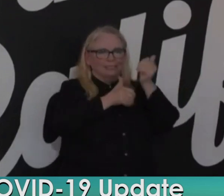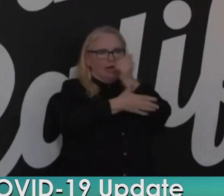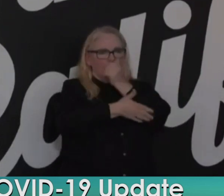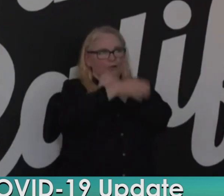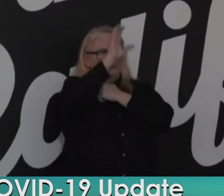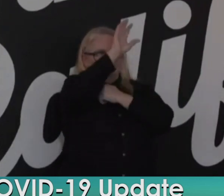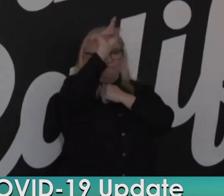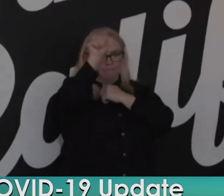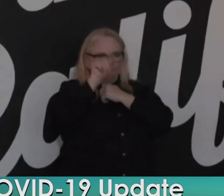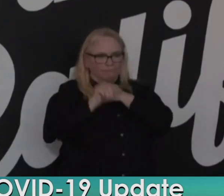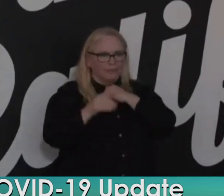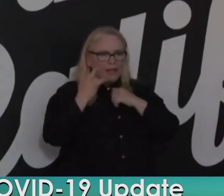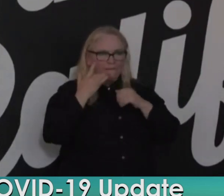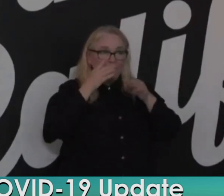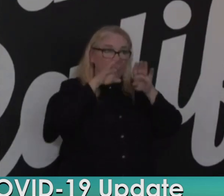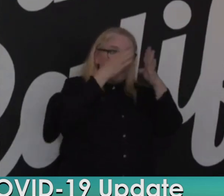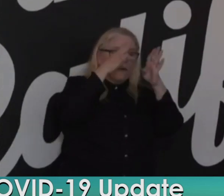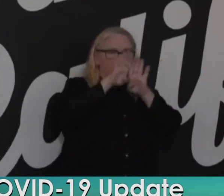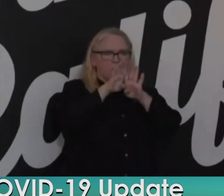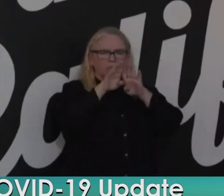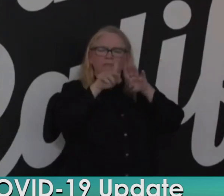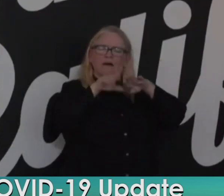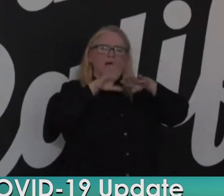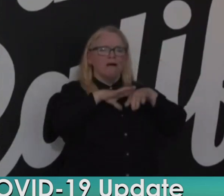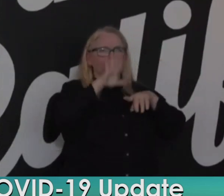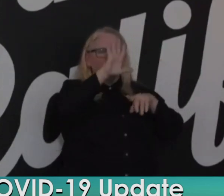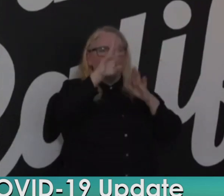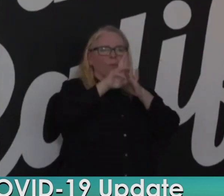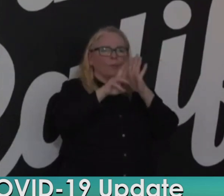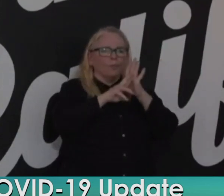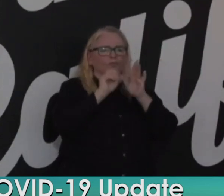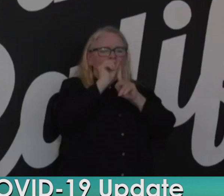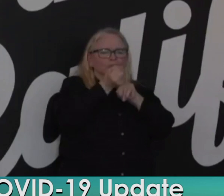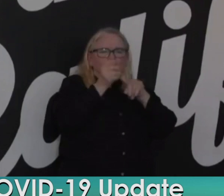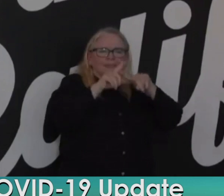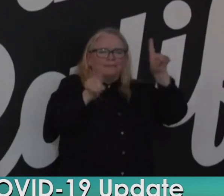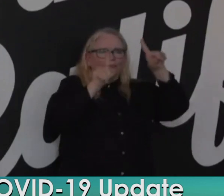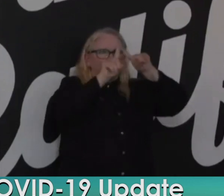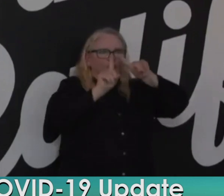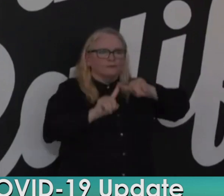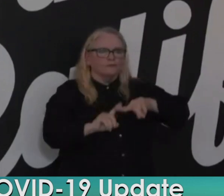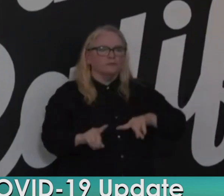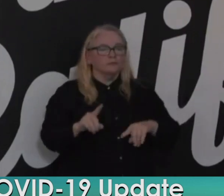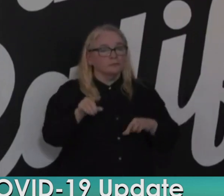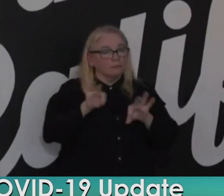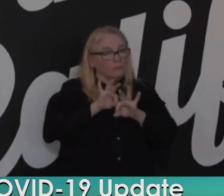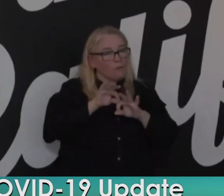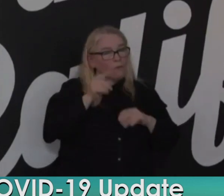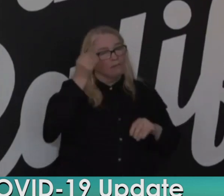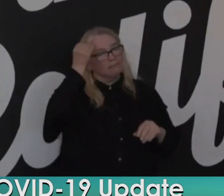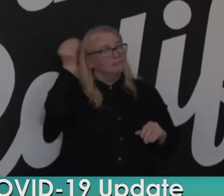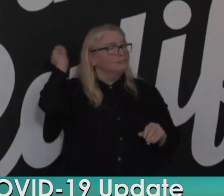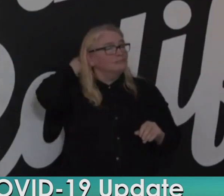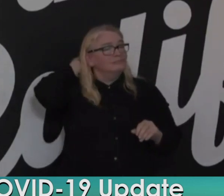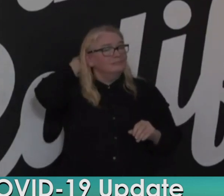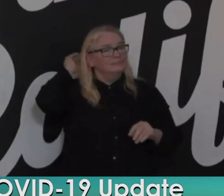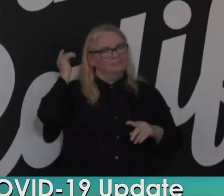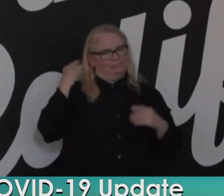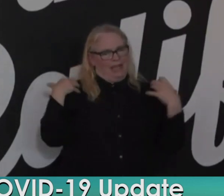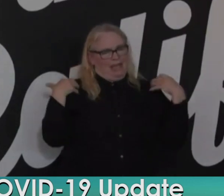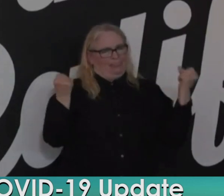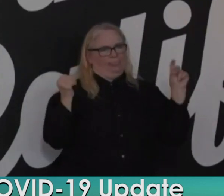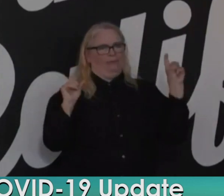different conditions, but with a health frame as its foundational framework and indicators guiding ultimately